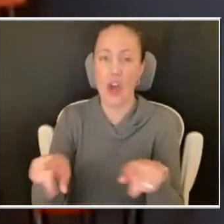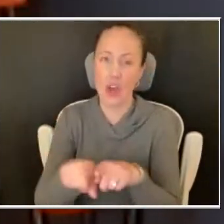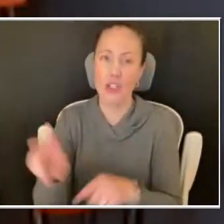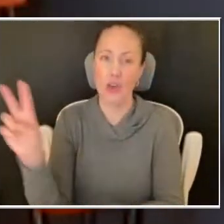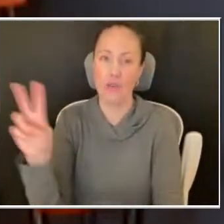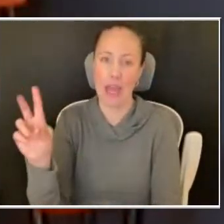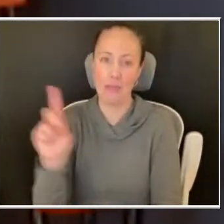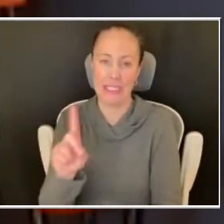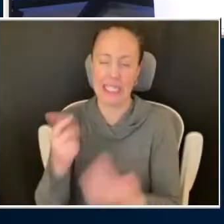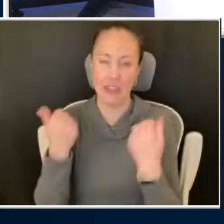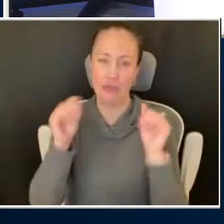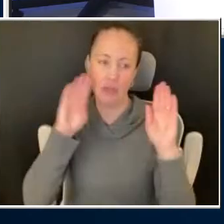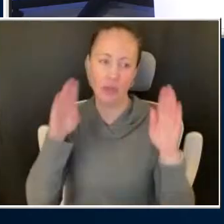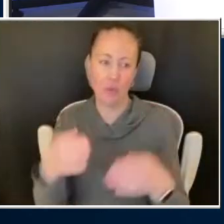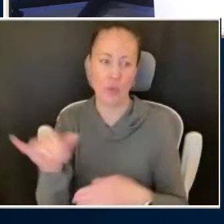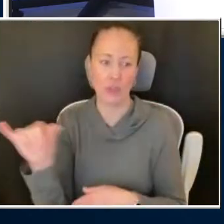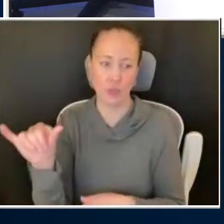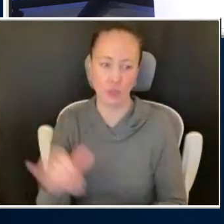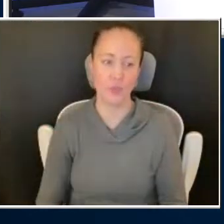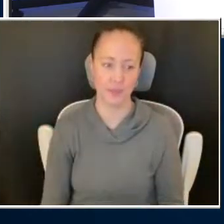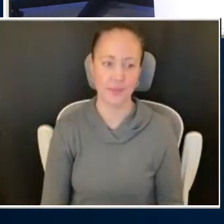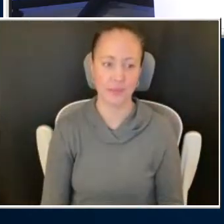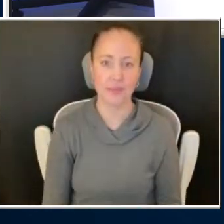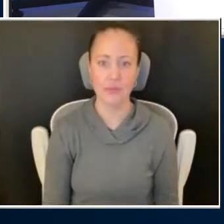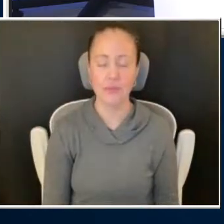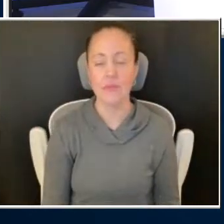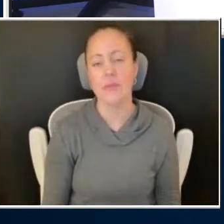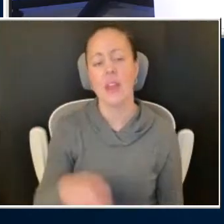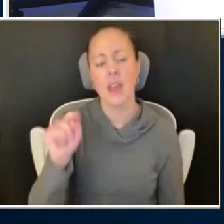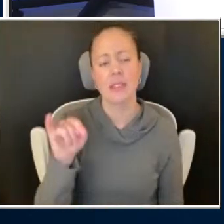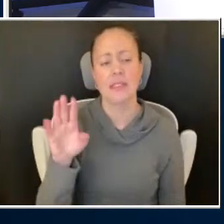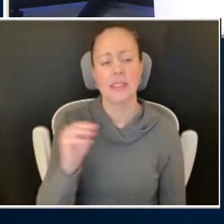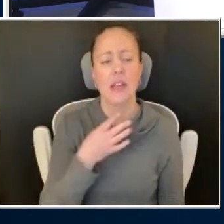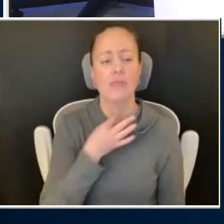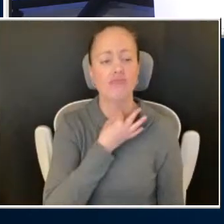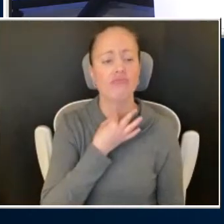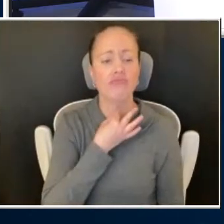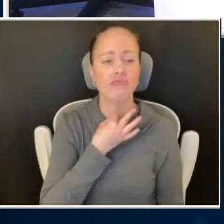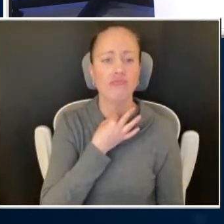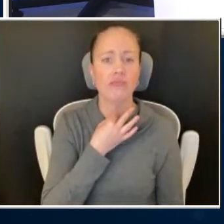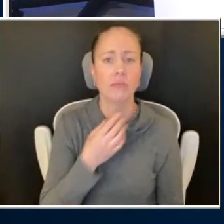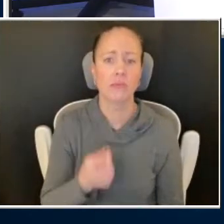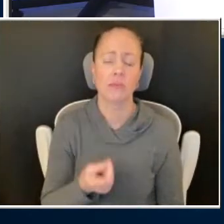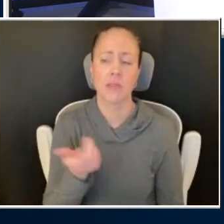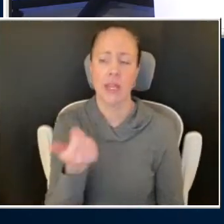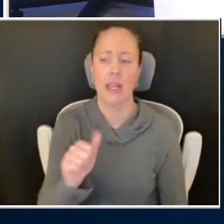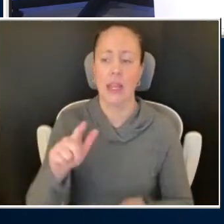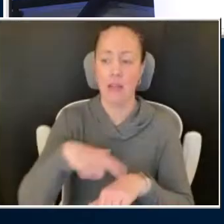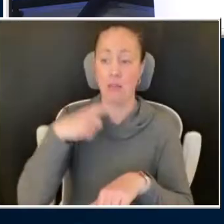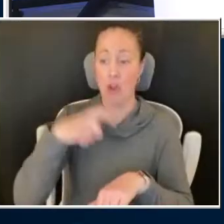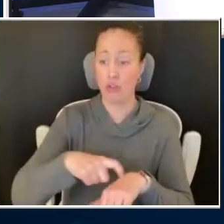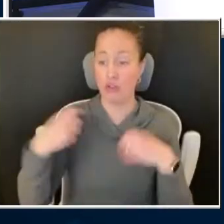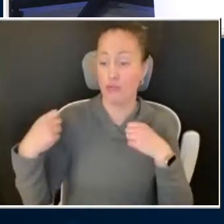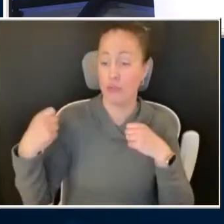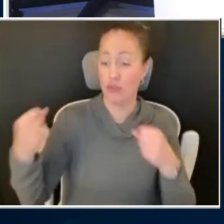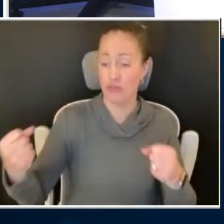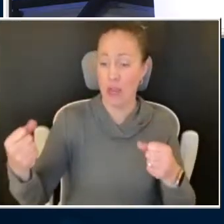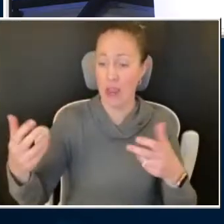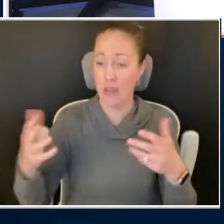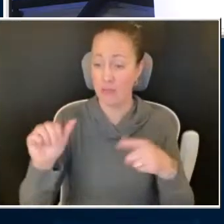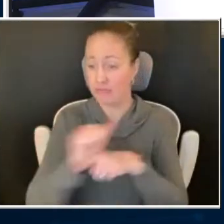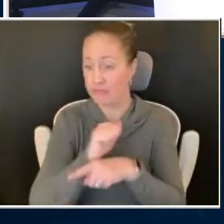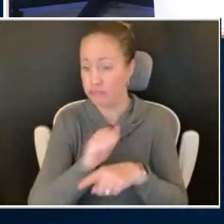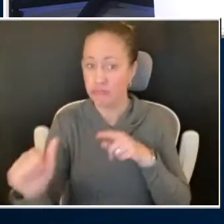on as well. All right, Tim wants to know if there's any long-term strength and conditioning you do to